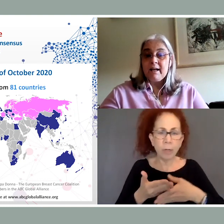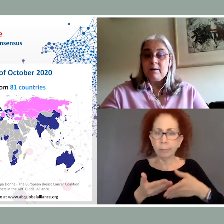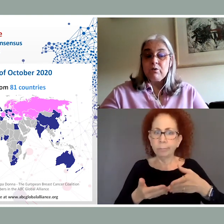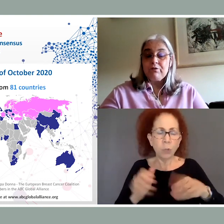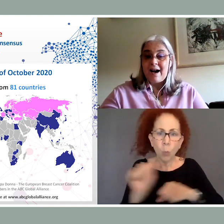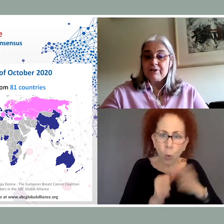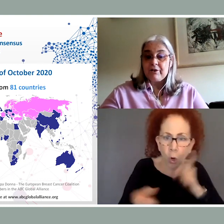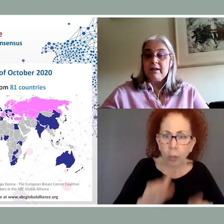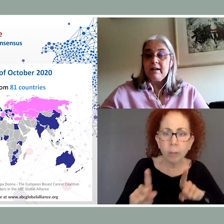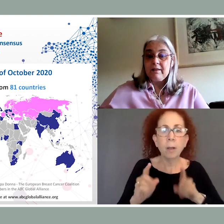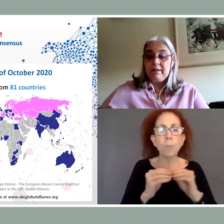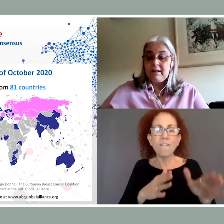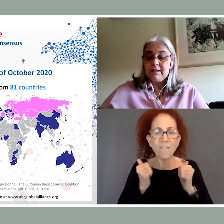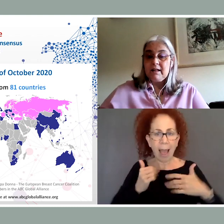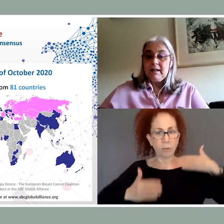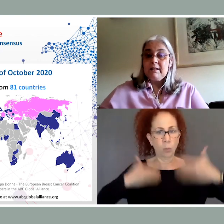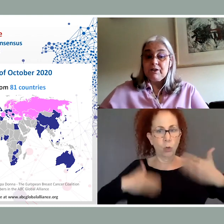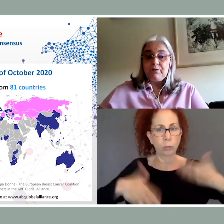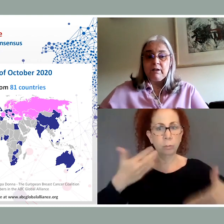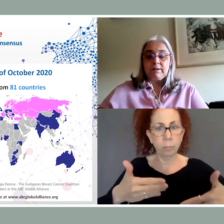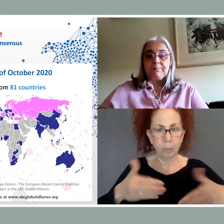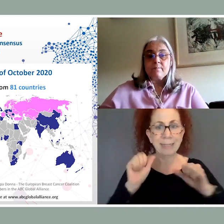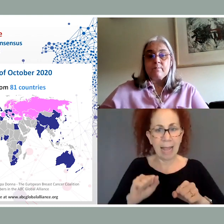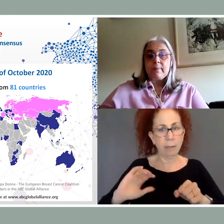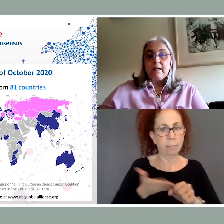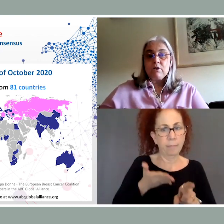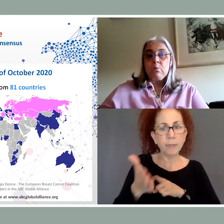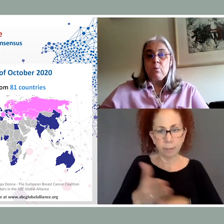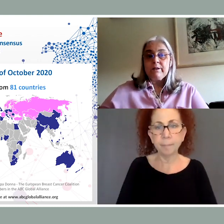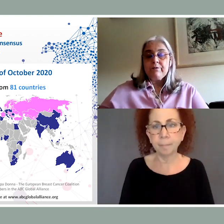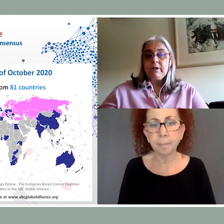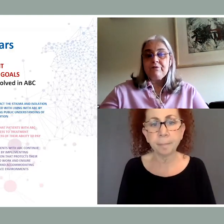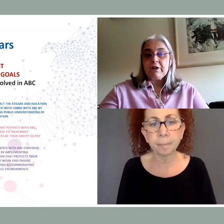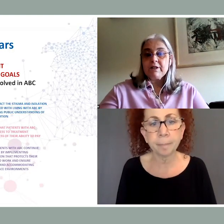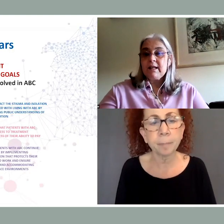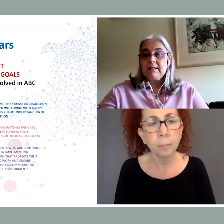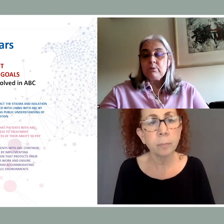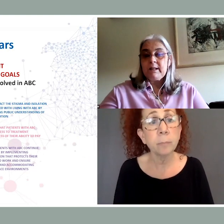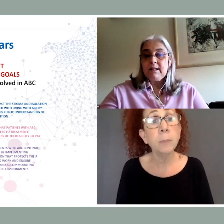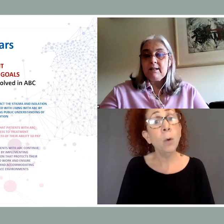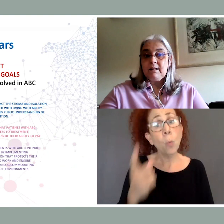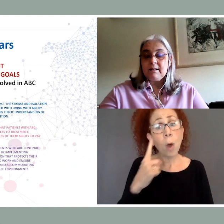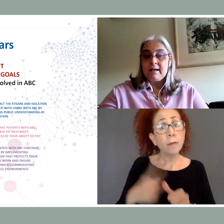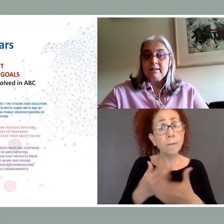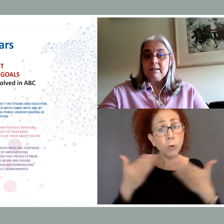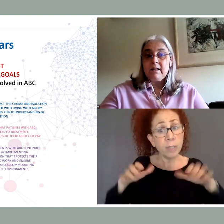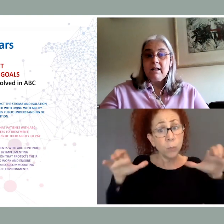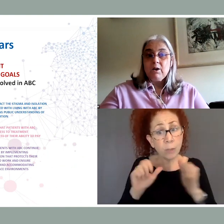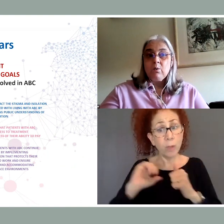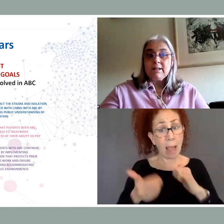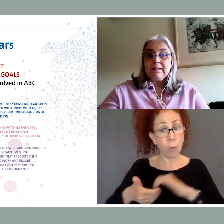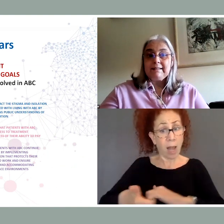we can move faster things in this field. So one of the first things we did in the